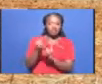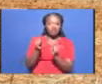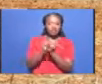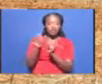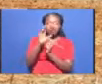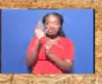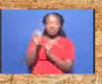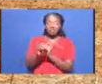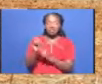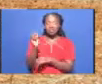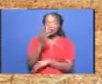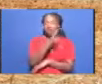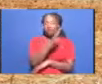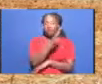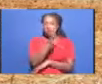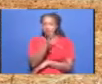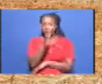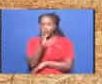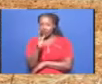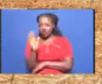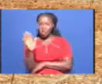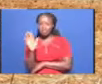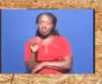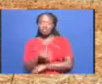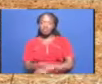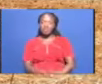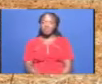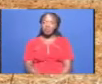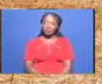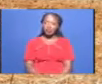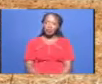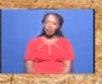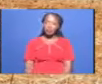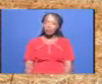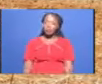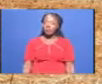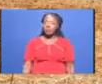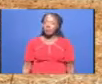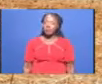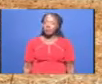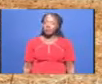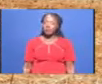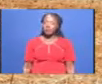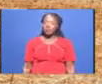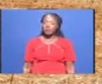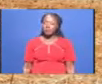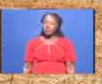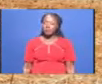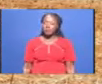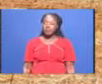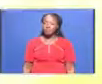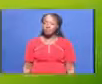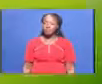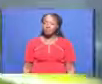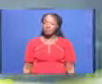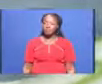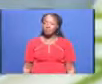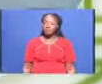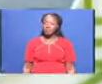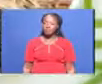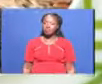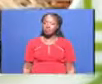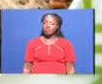forest cover. Reporting for Prime Edition from Mikameni Village, Tana River County, I'm Ruth Wamboi.